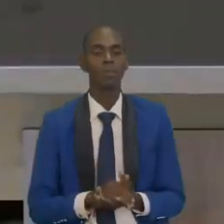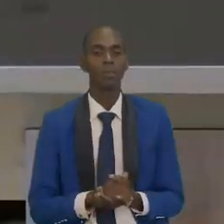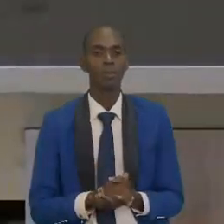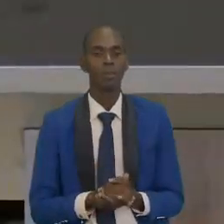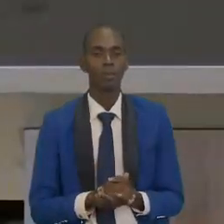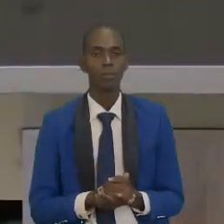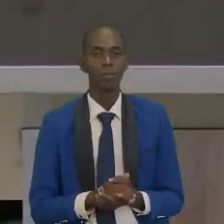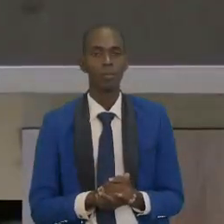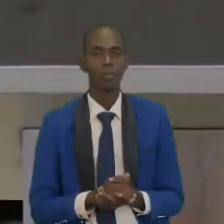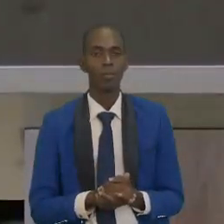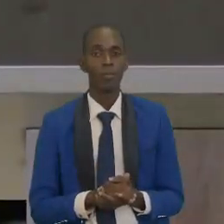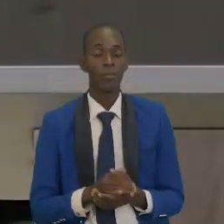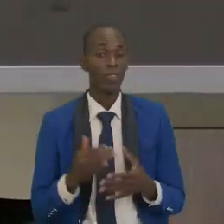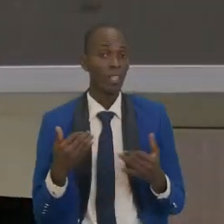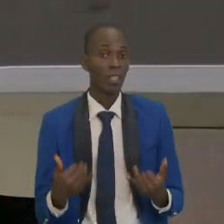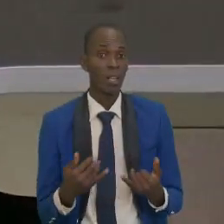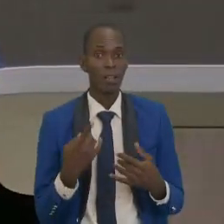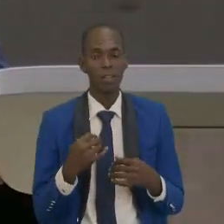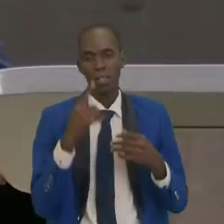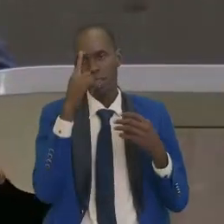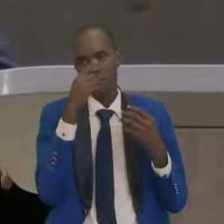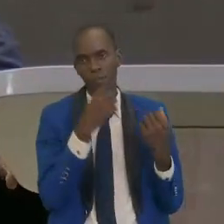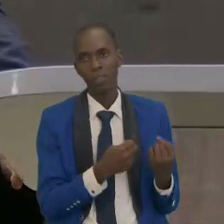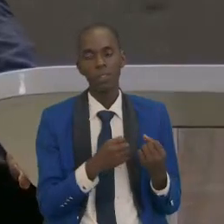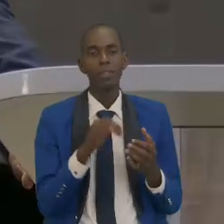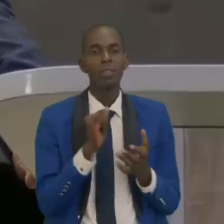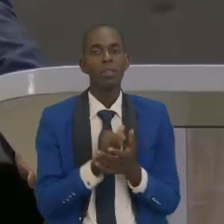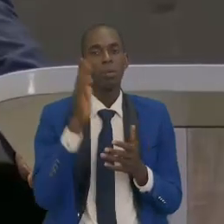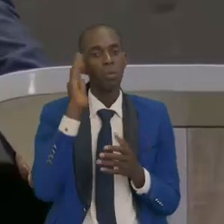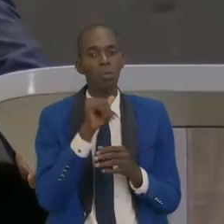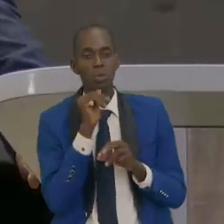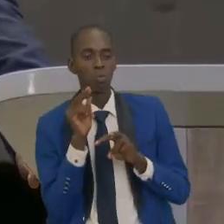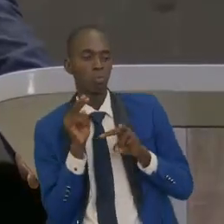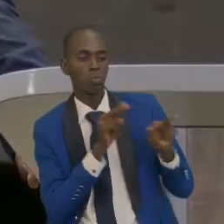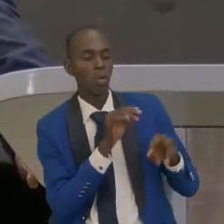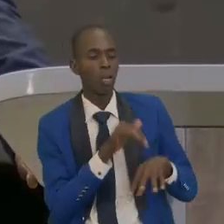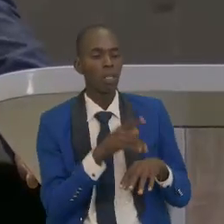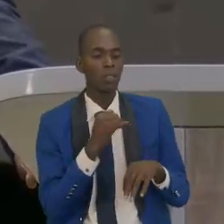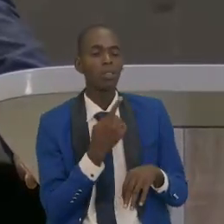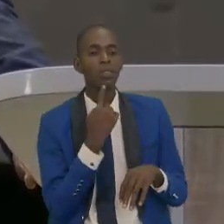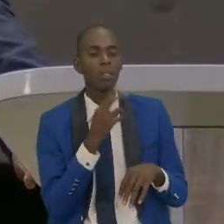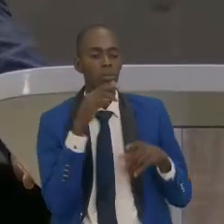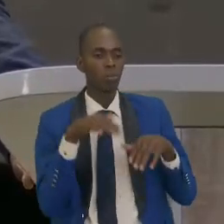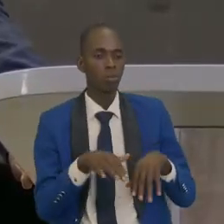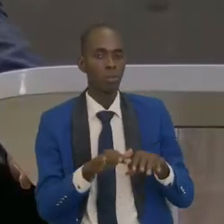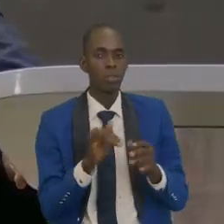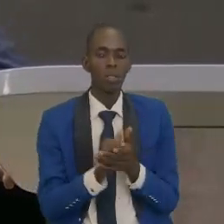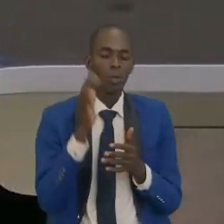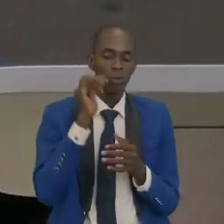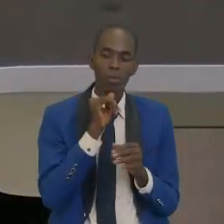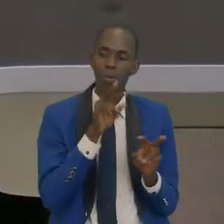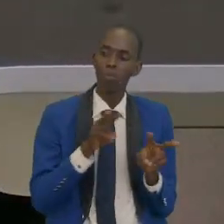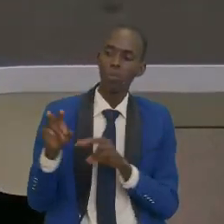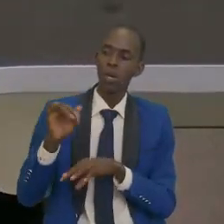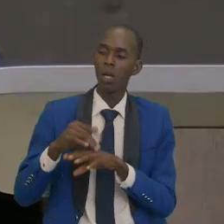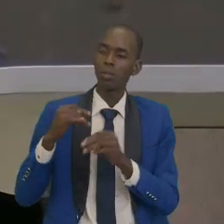not the face that will not look at the sea that will not look at the storm